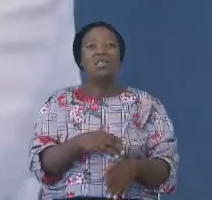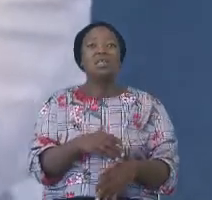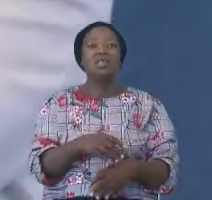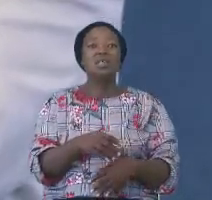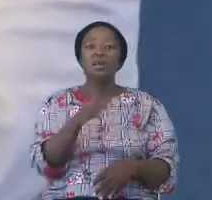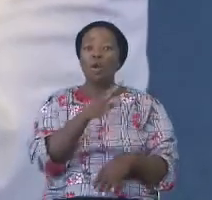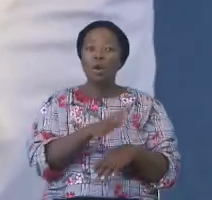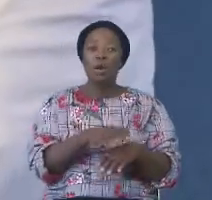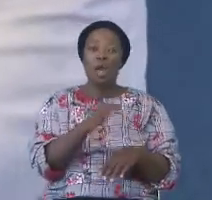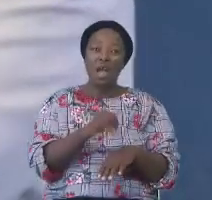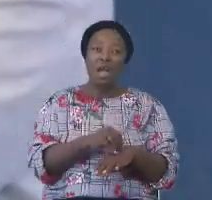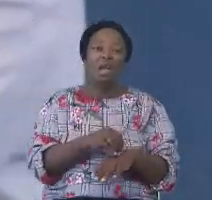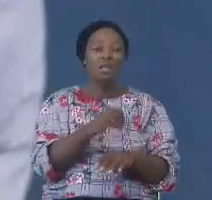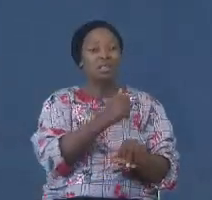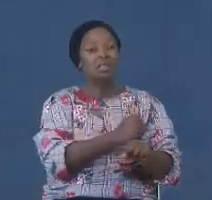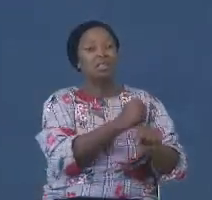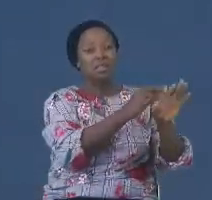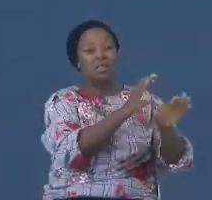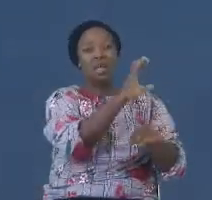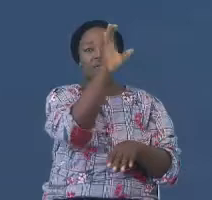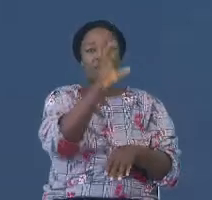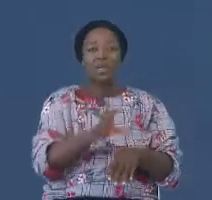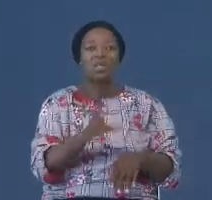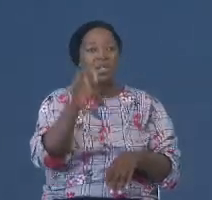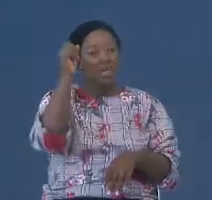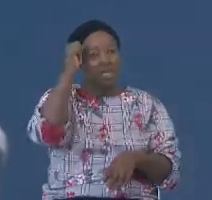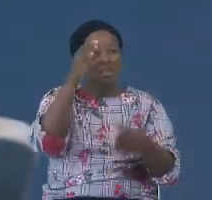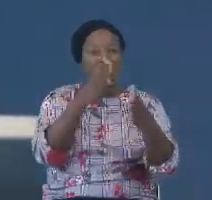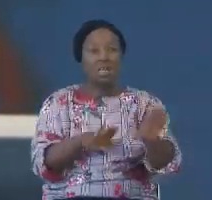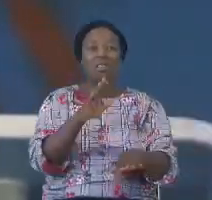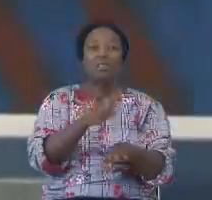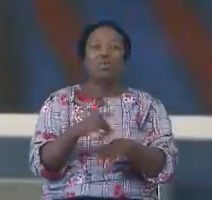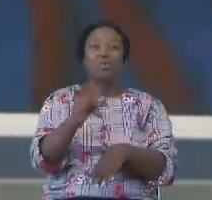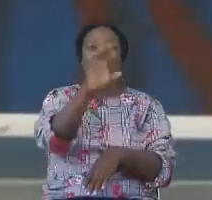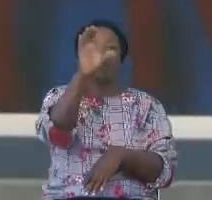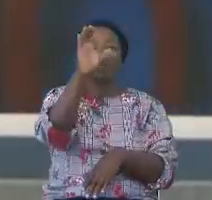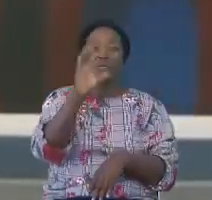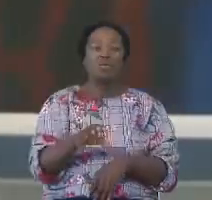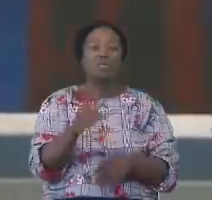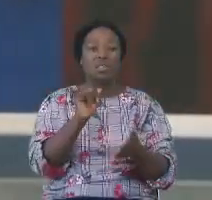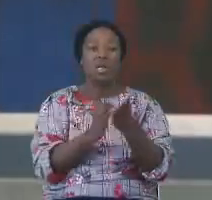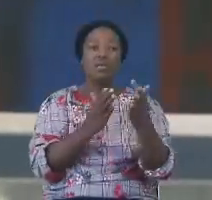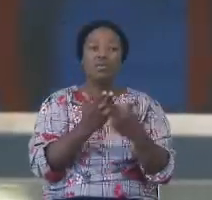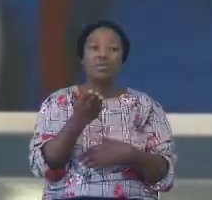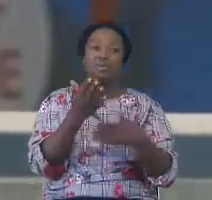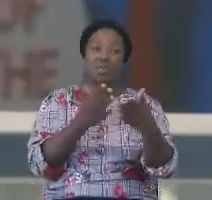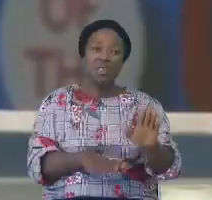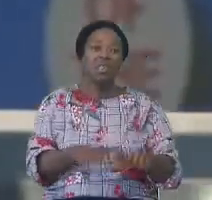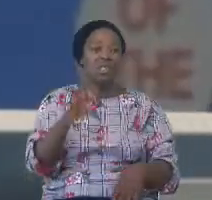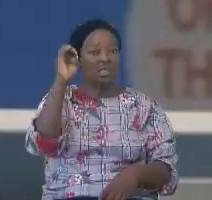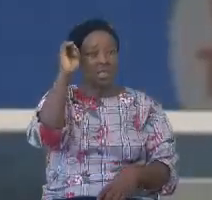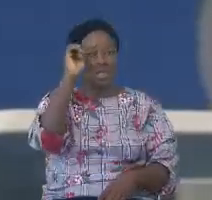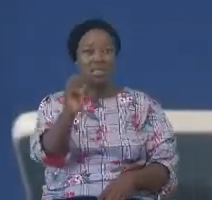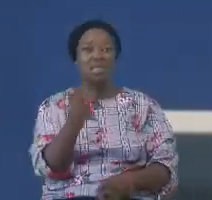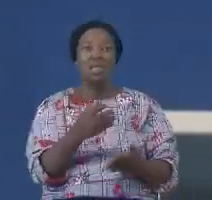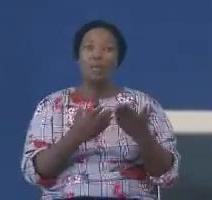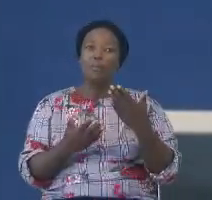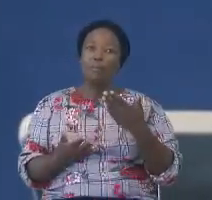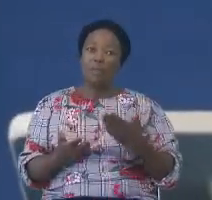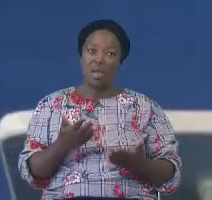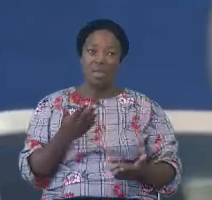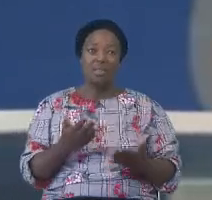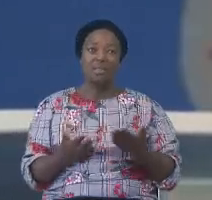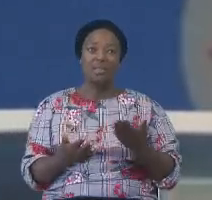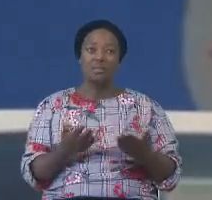that through days its dress its death at calvary its days on the cross the